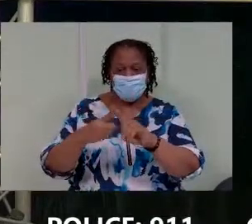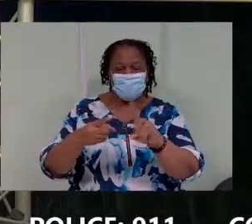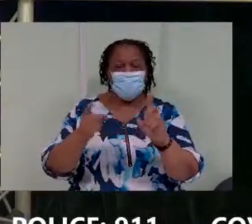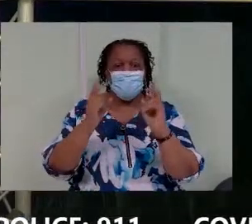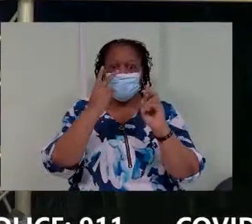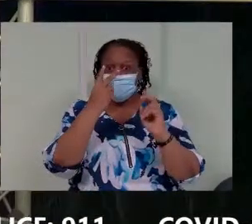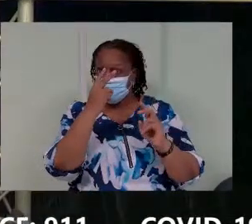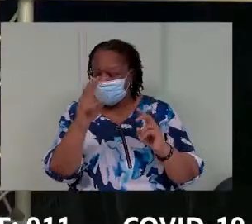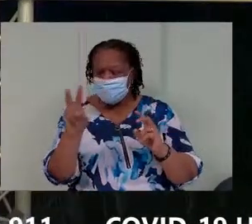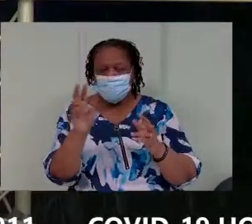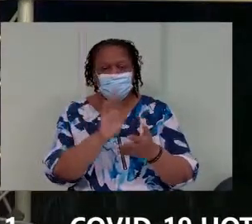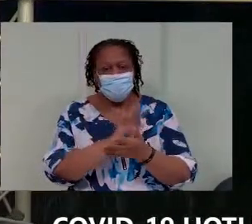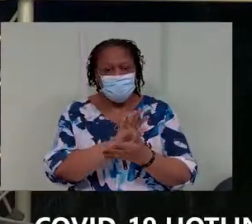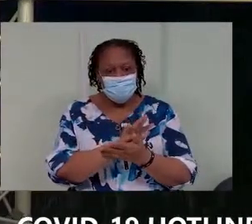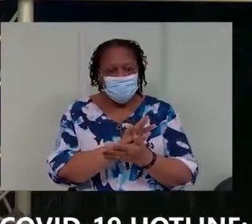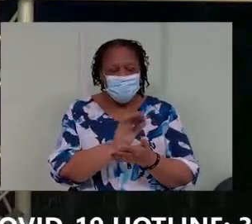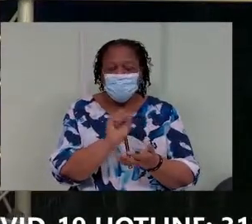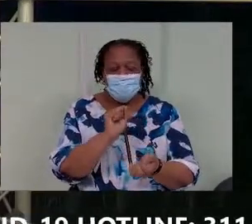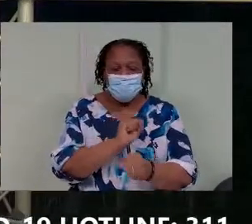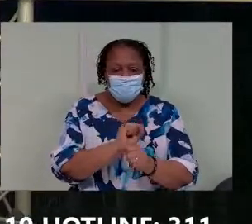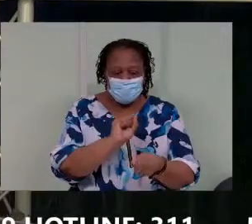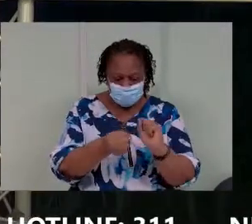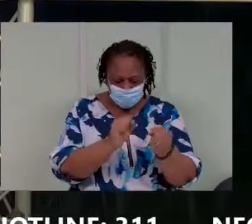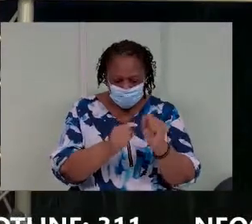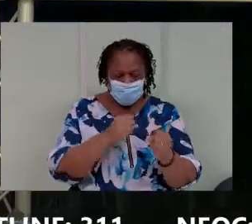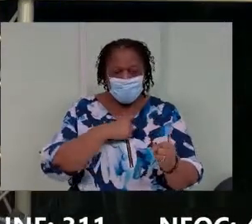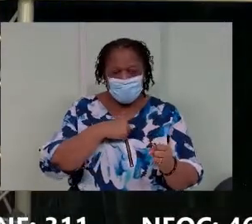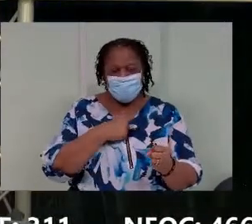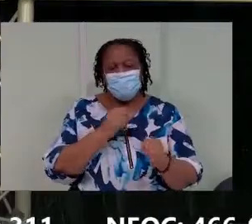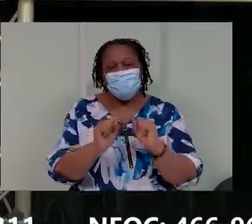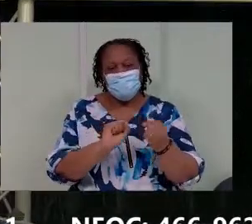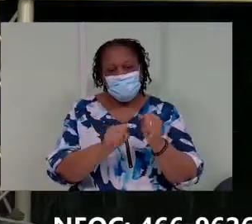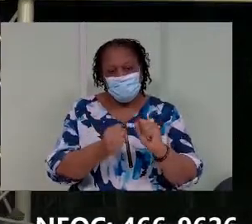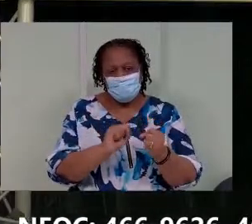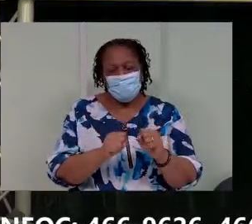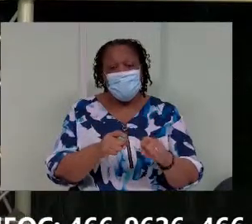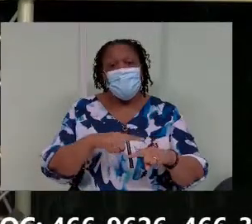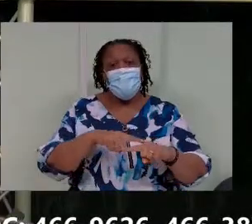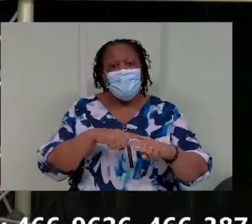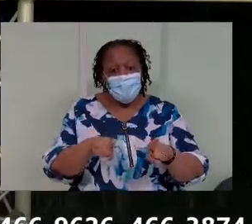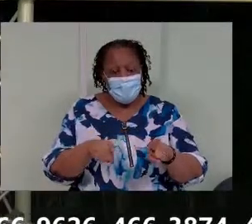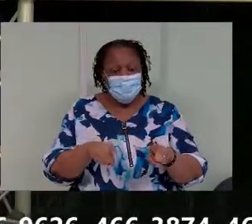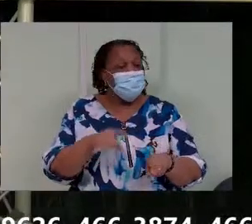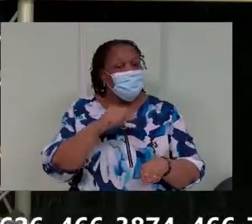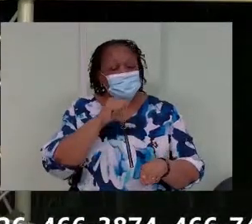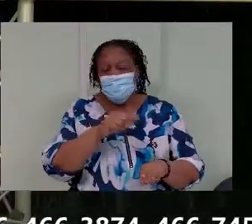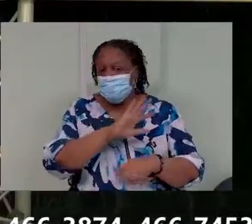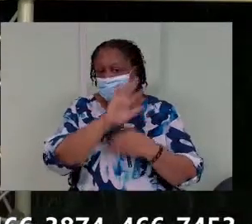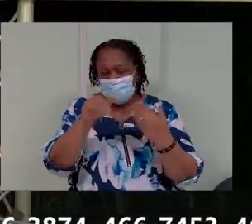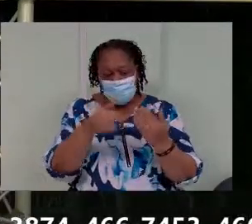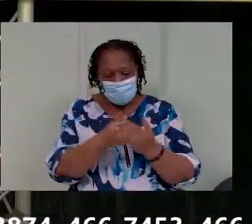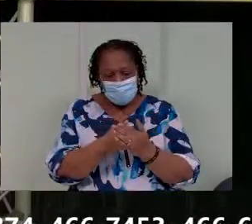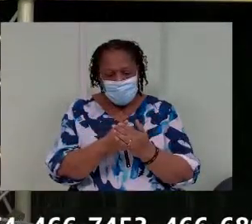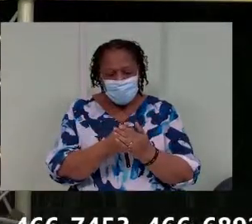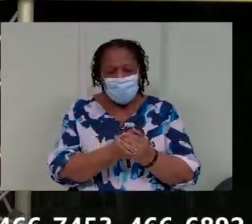6 feet must be observed between persons in the stands or the stadium.